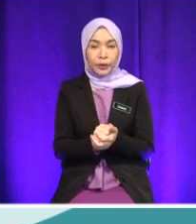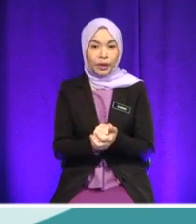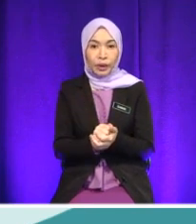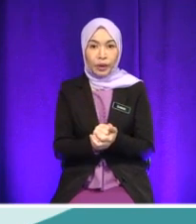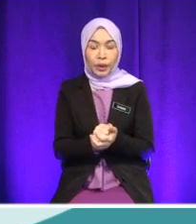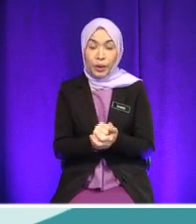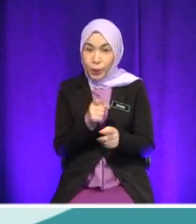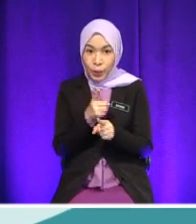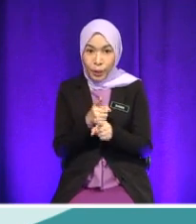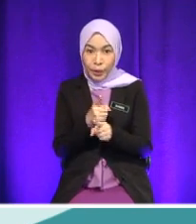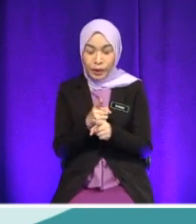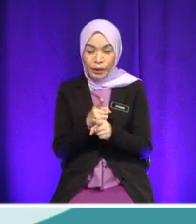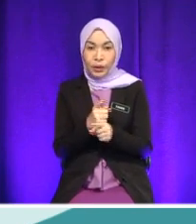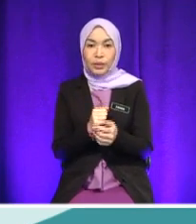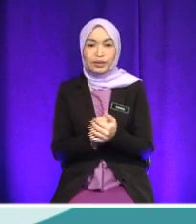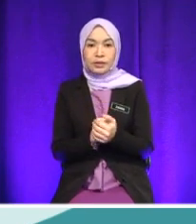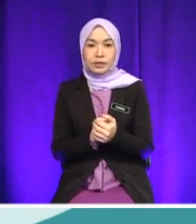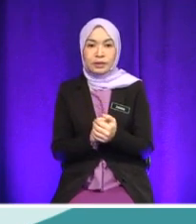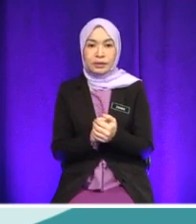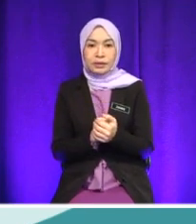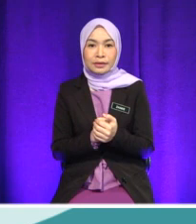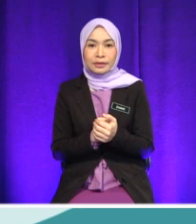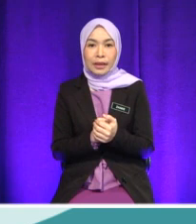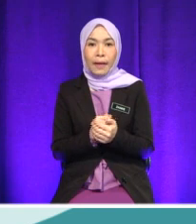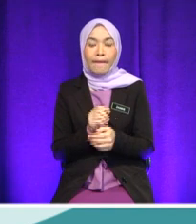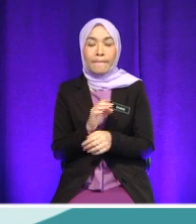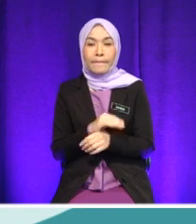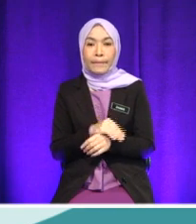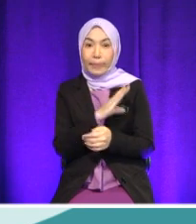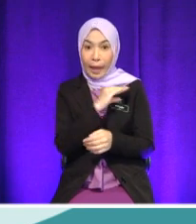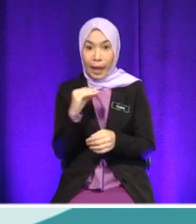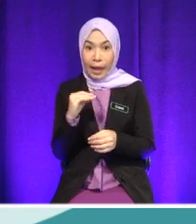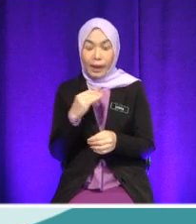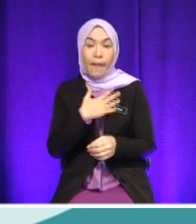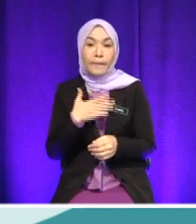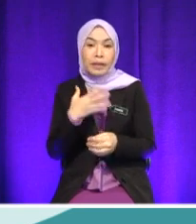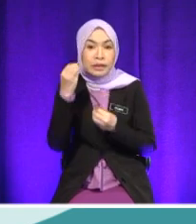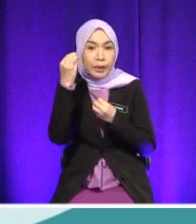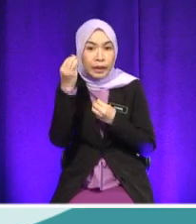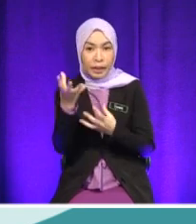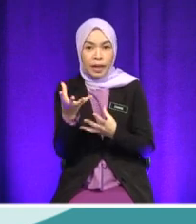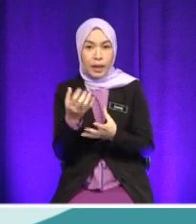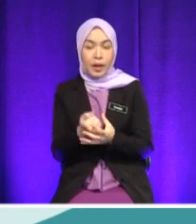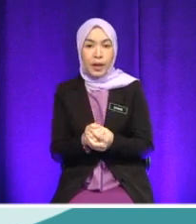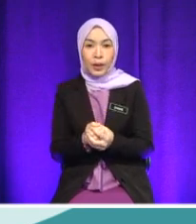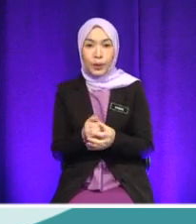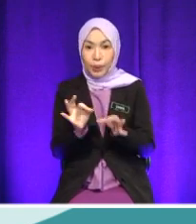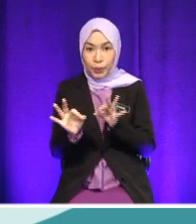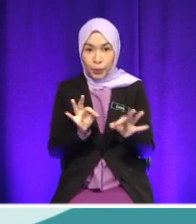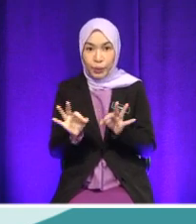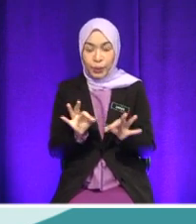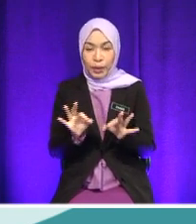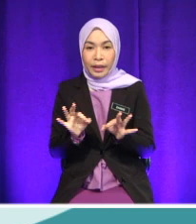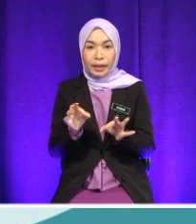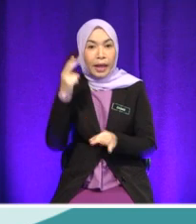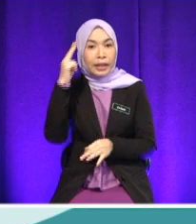And then you can mention about the topic, like the persons, okay, or the subject in that sentence. For example, he or